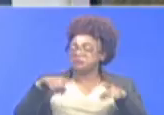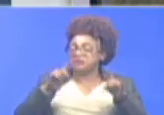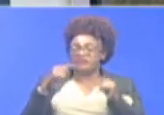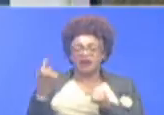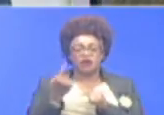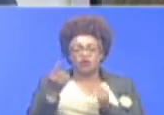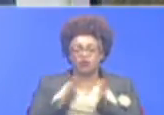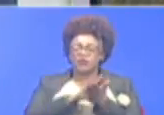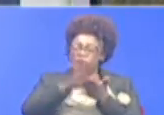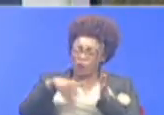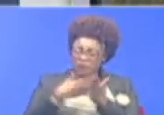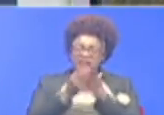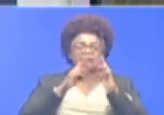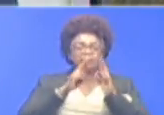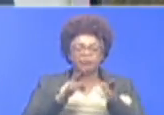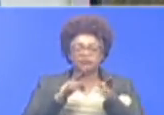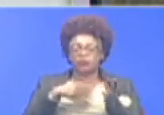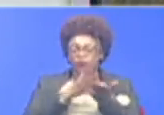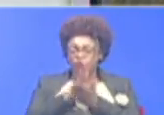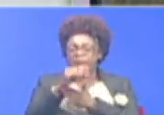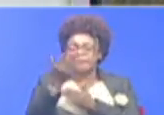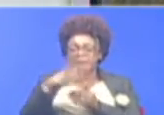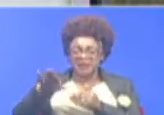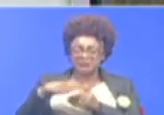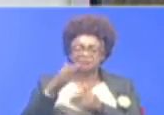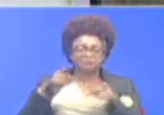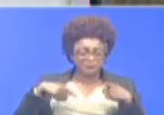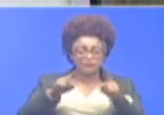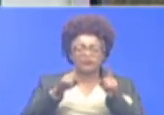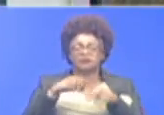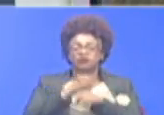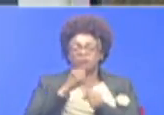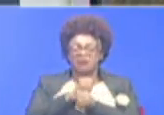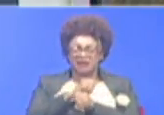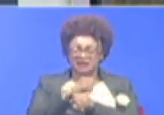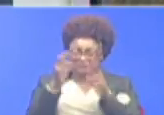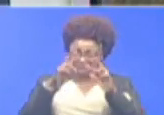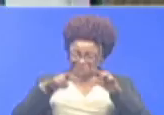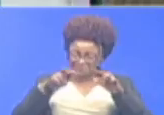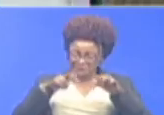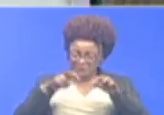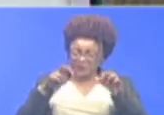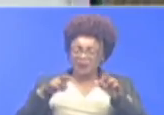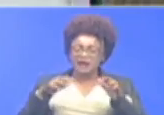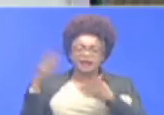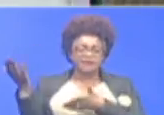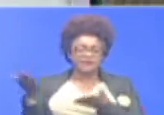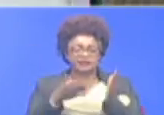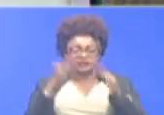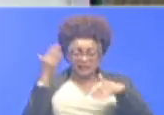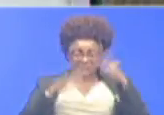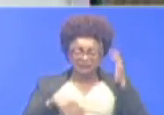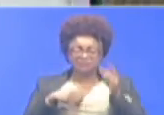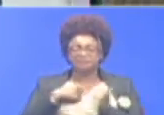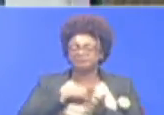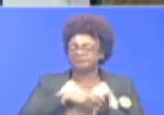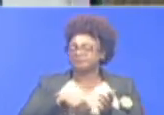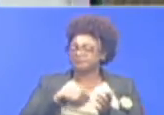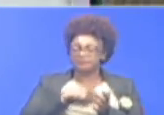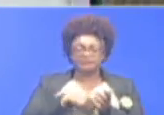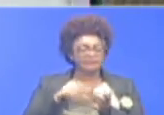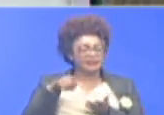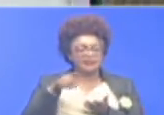all the reports that went through Parliament, they were the ones who were supposed to look at this critically and even invite experts. Unfortunately, in this case,